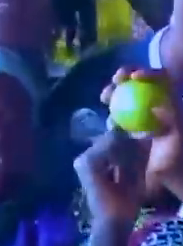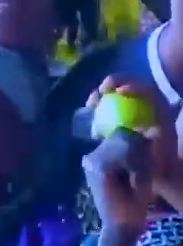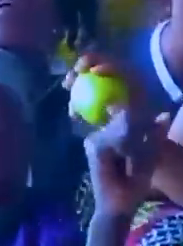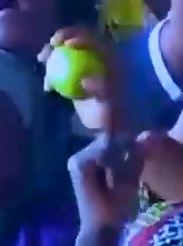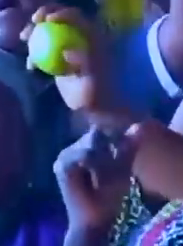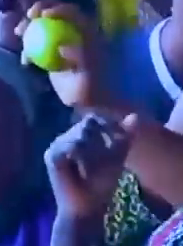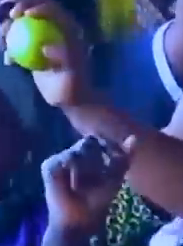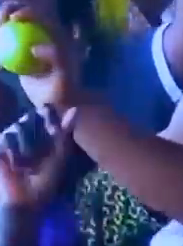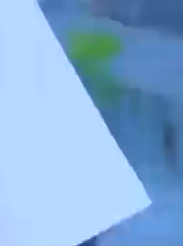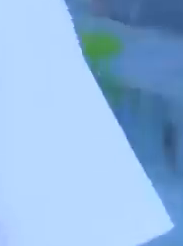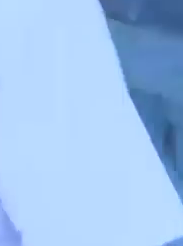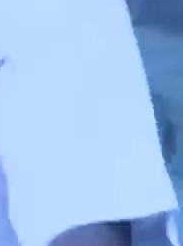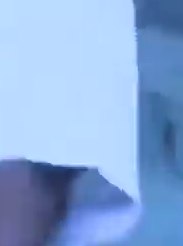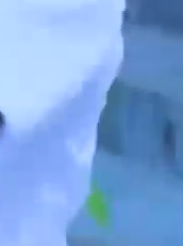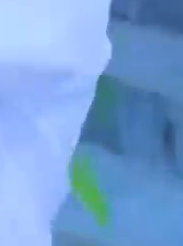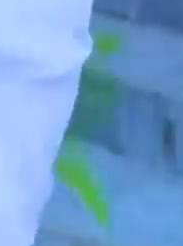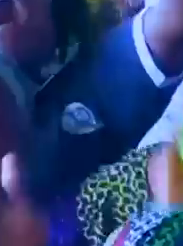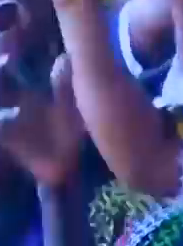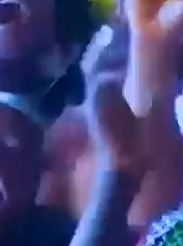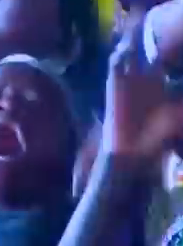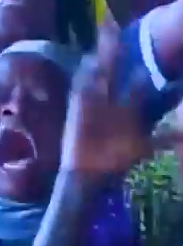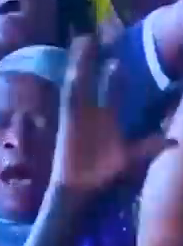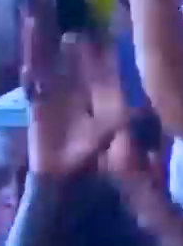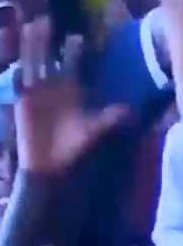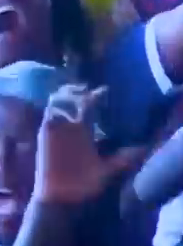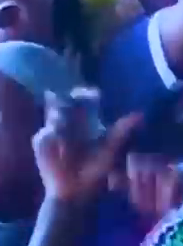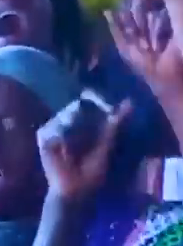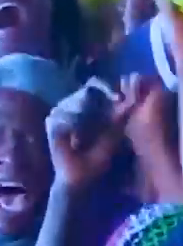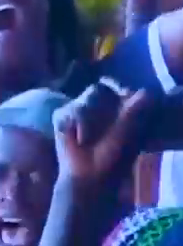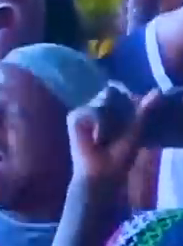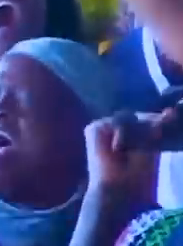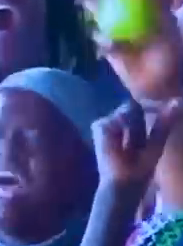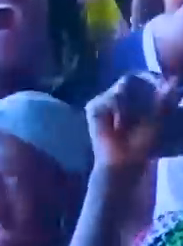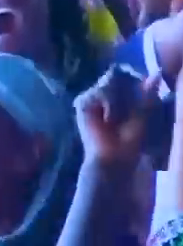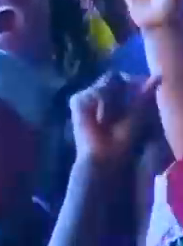Name of Jesus. Wa pani ase. O bo yen ko fire dan.